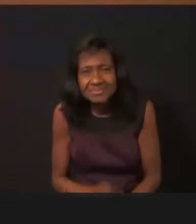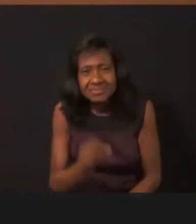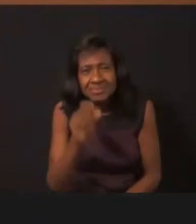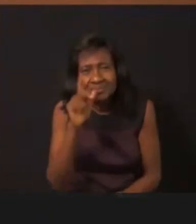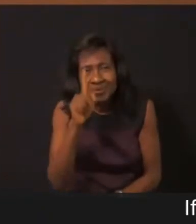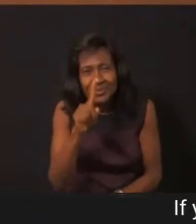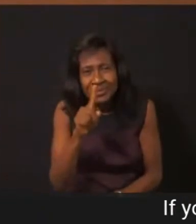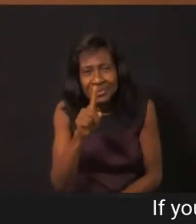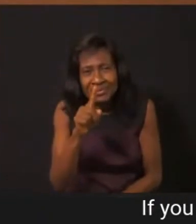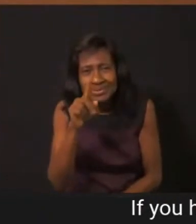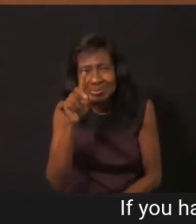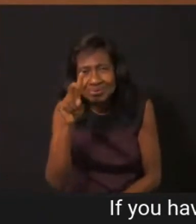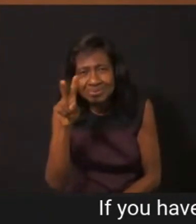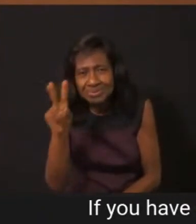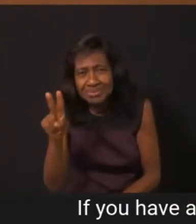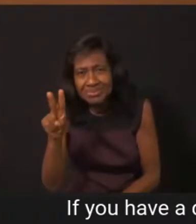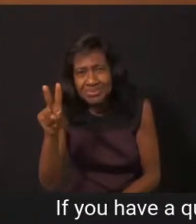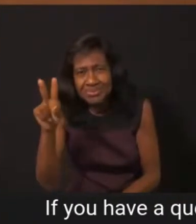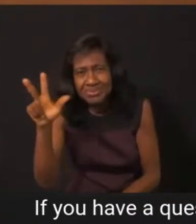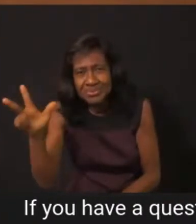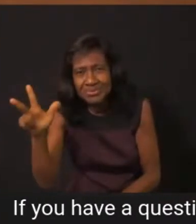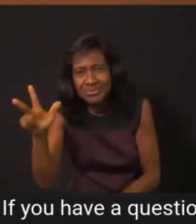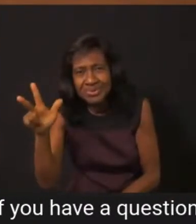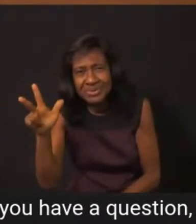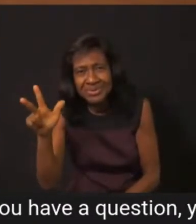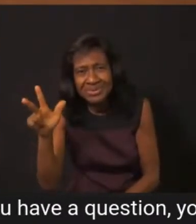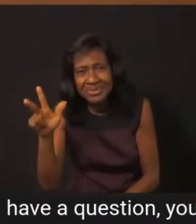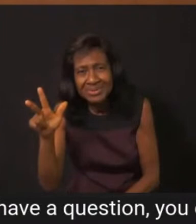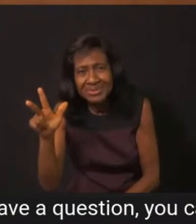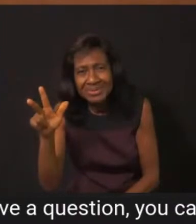1, 2, 3,